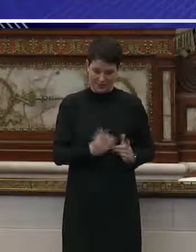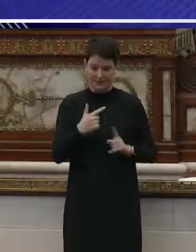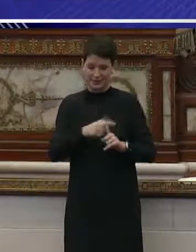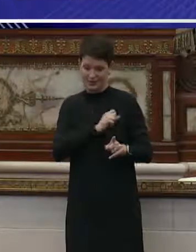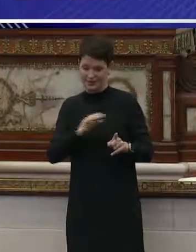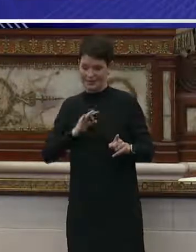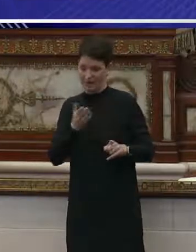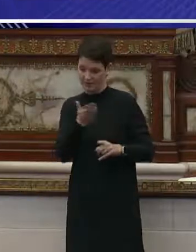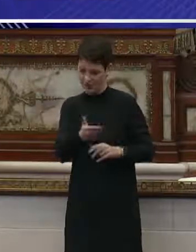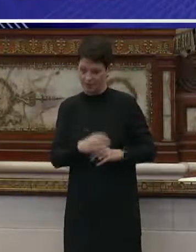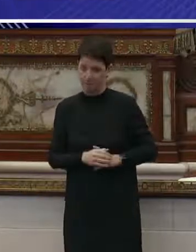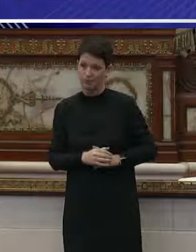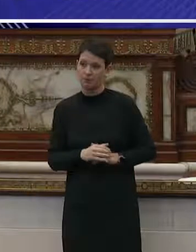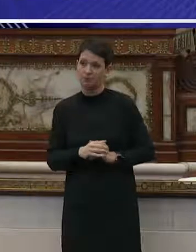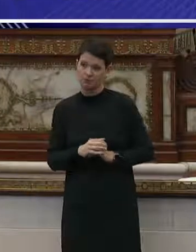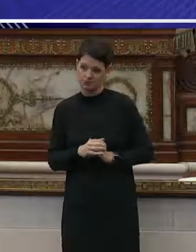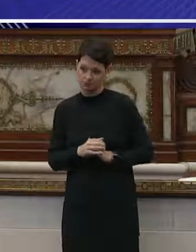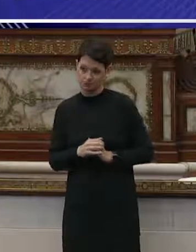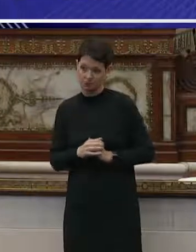staff.